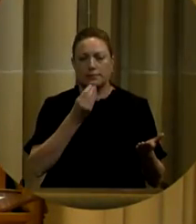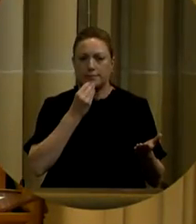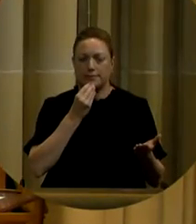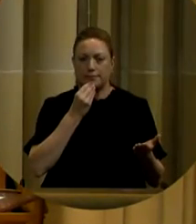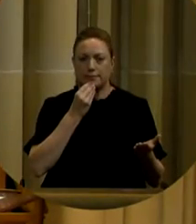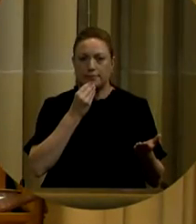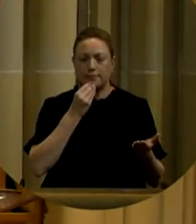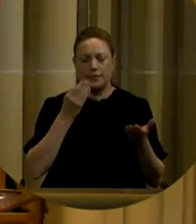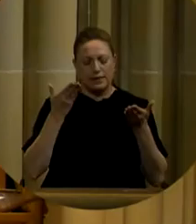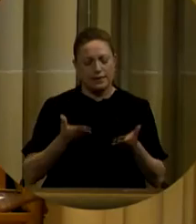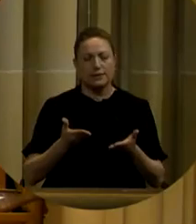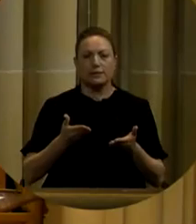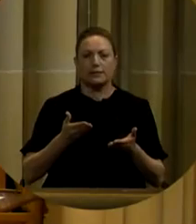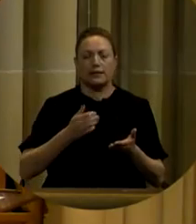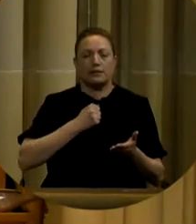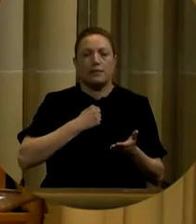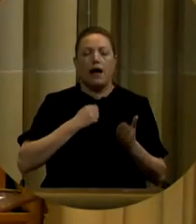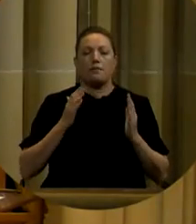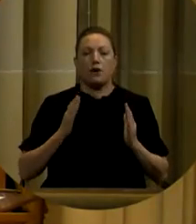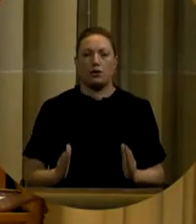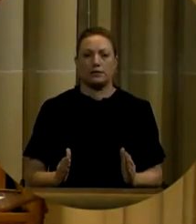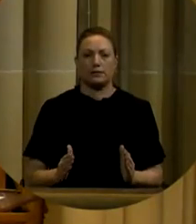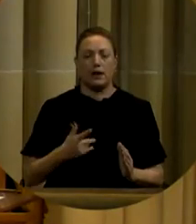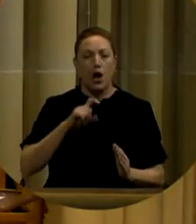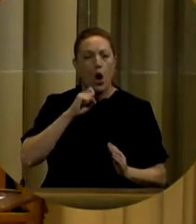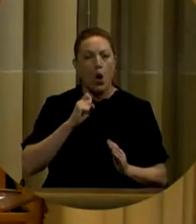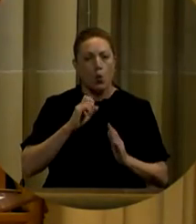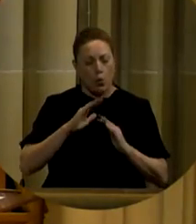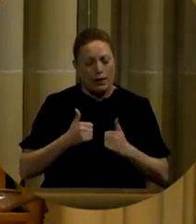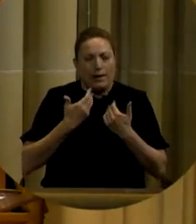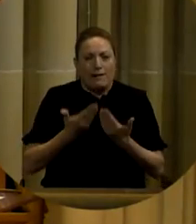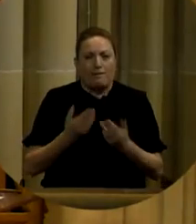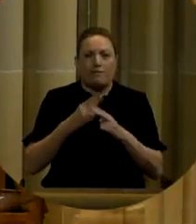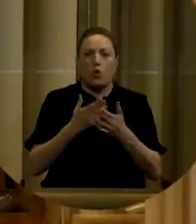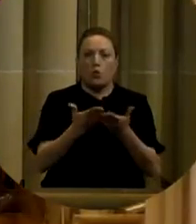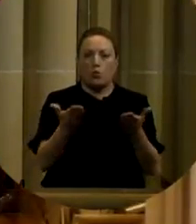it. For this is my body, which will be given up for you."